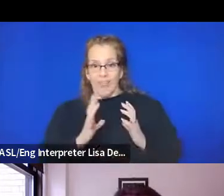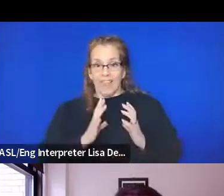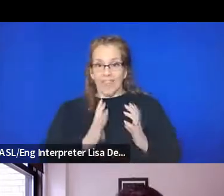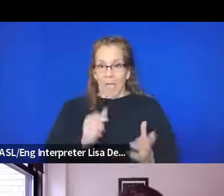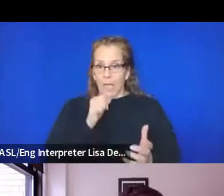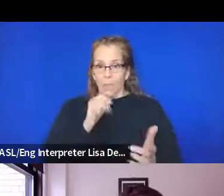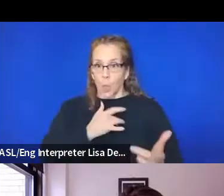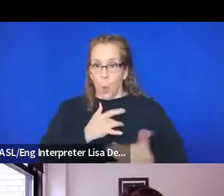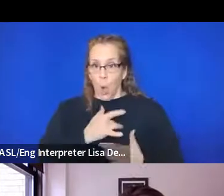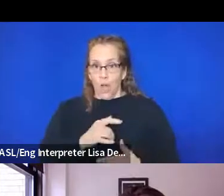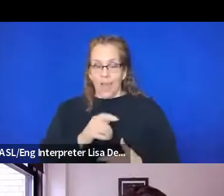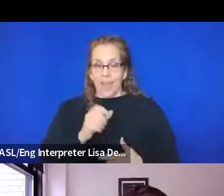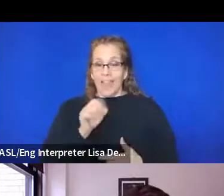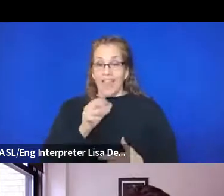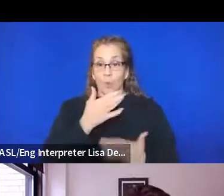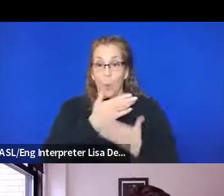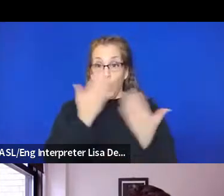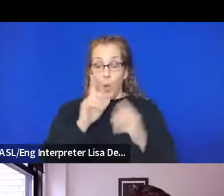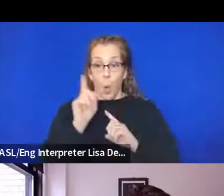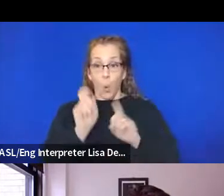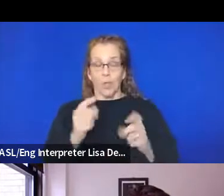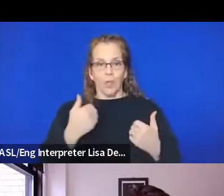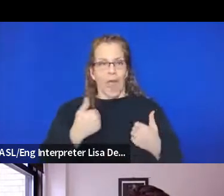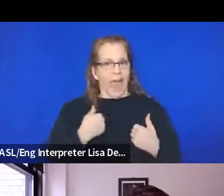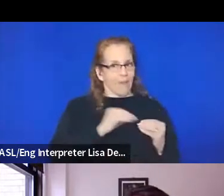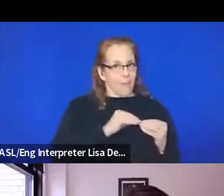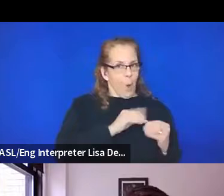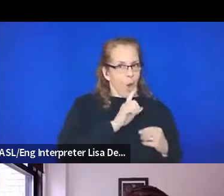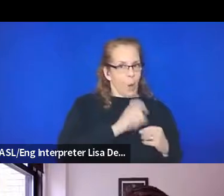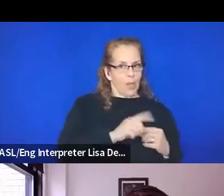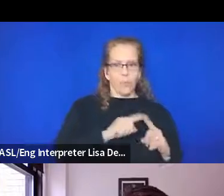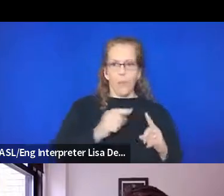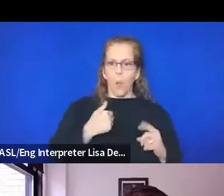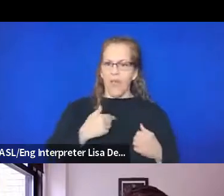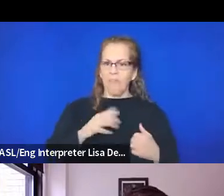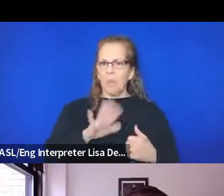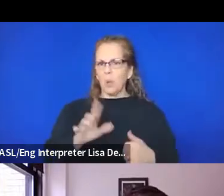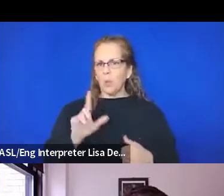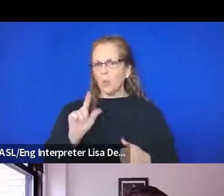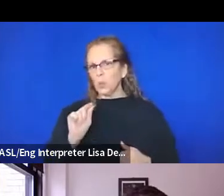worry. But we've got about 25 minutes left.